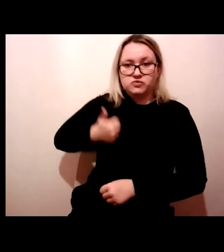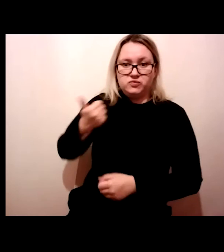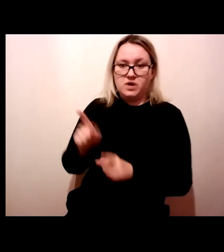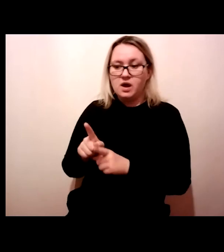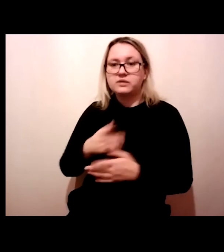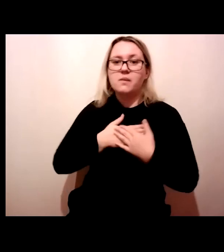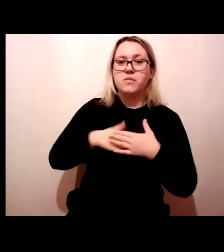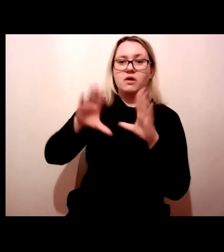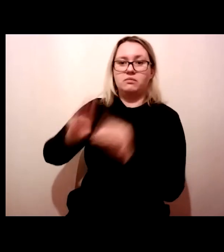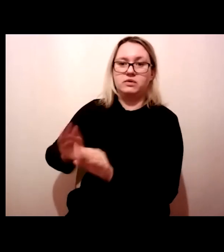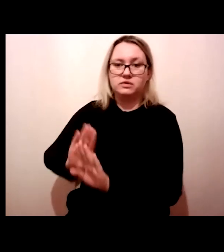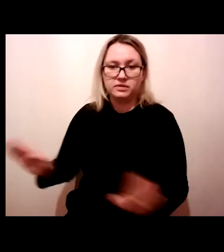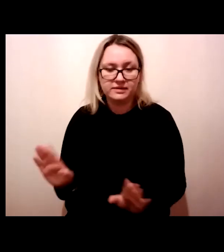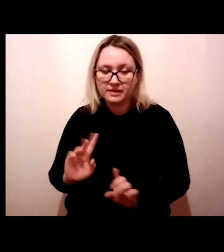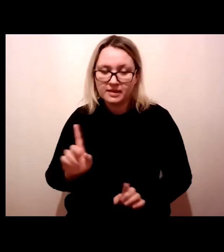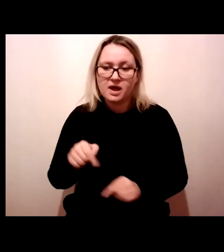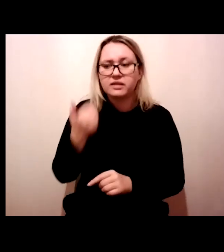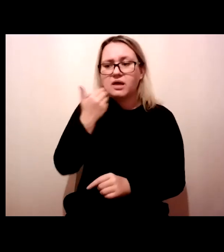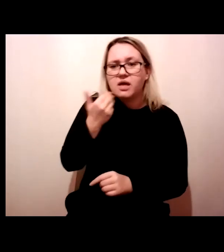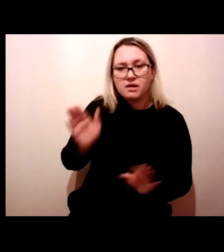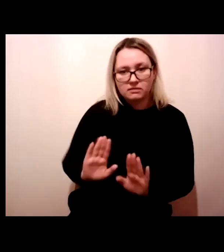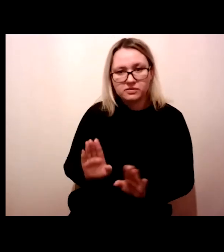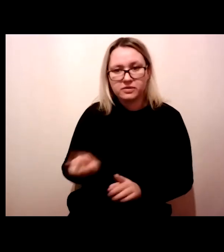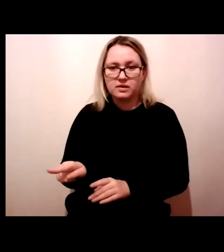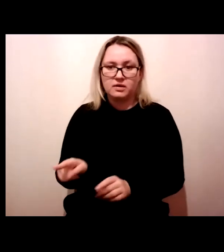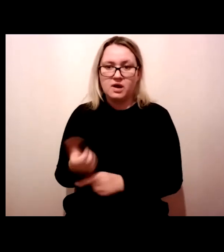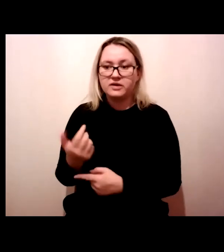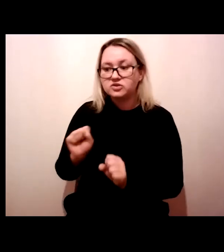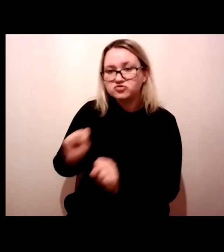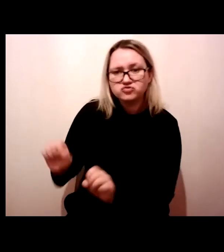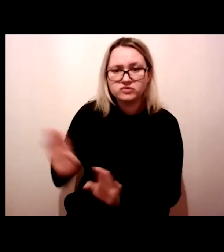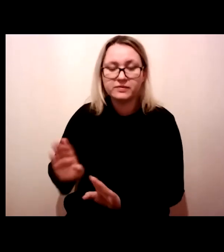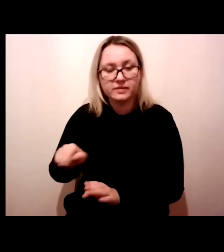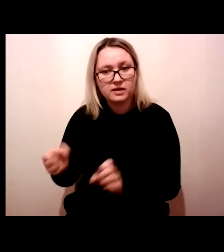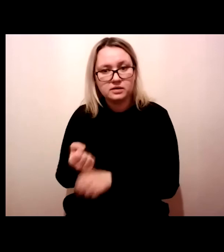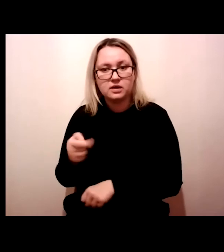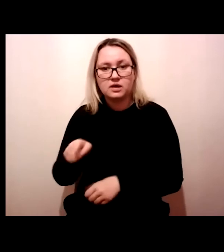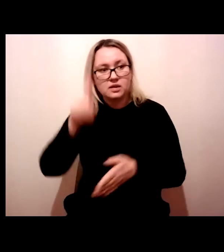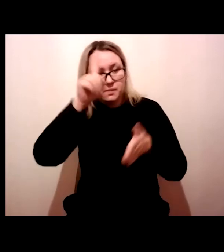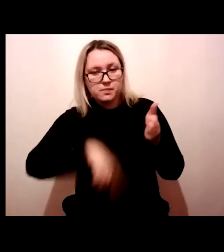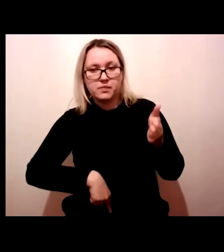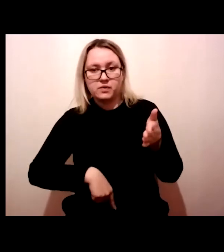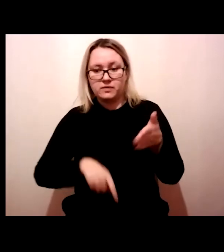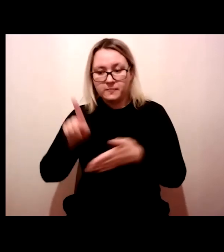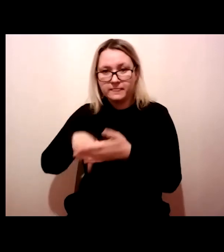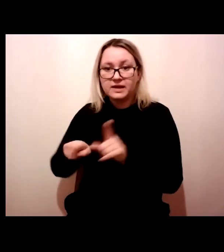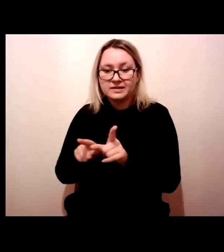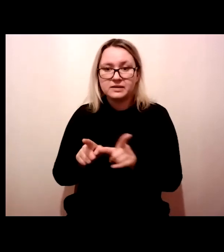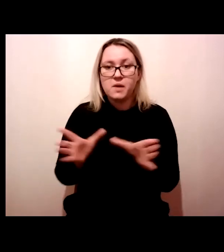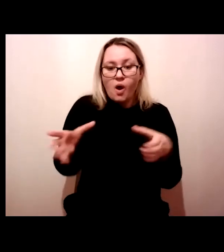the parents have to demonstrate the same level of respect and the same level of